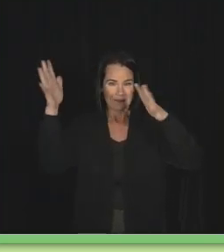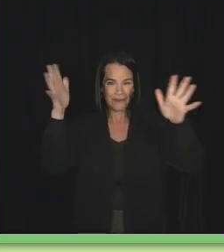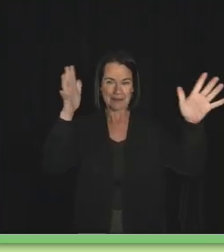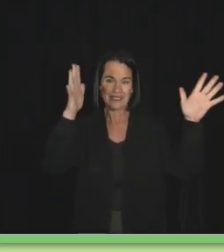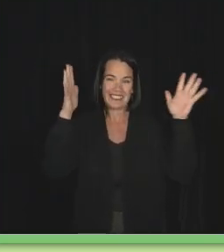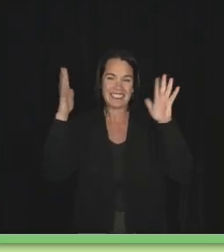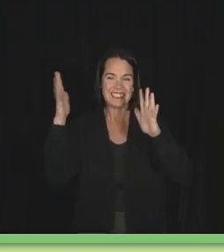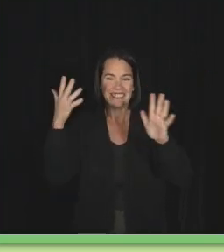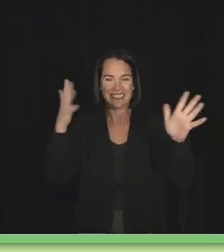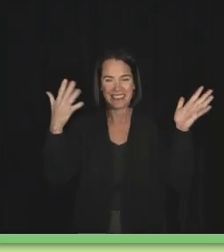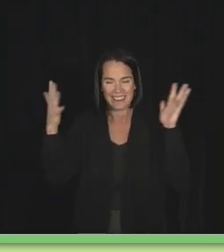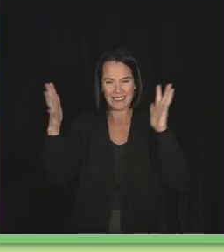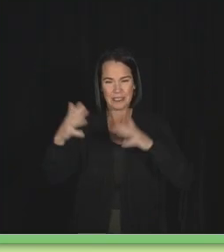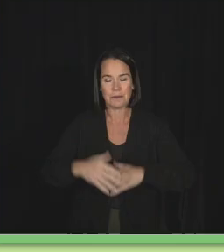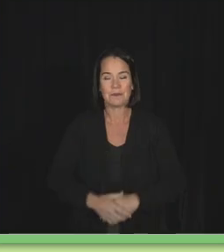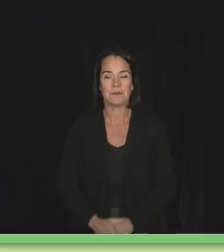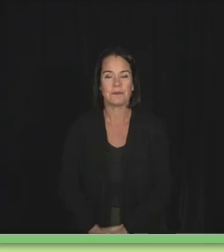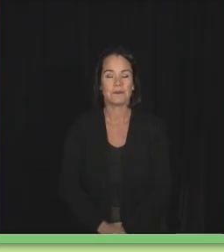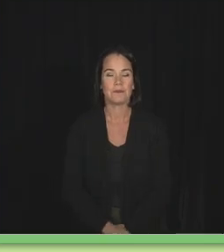Okay. Yay.